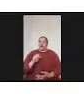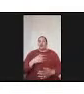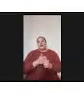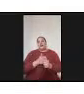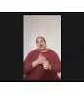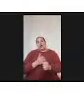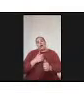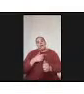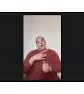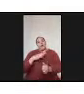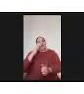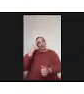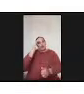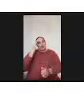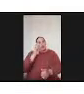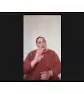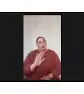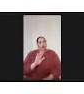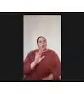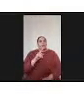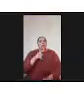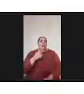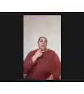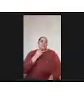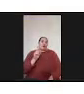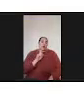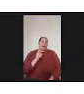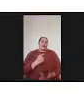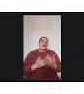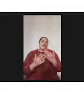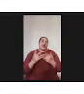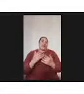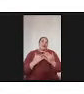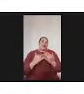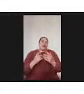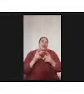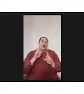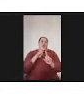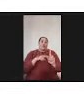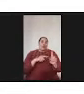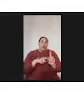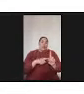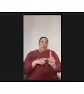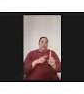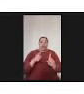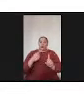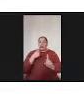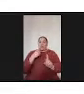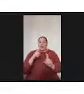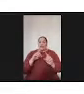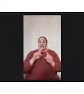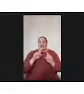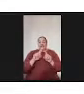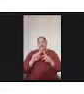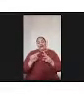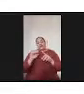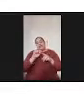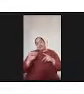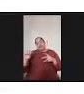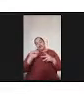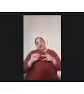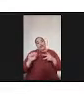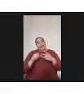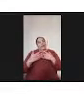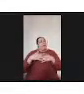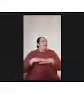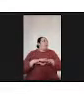want to find out is you are saying for fire compliance, you are still on the stages, implementation date